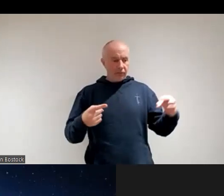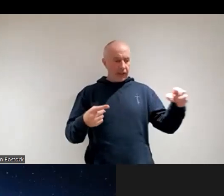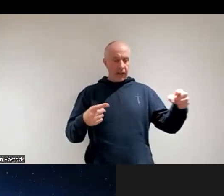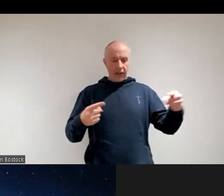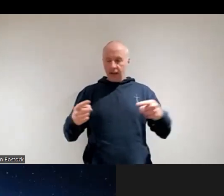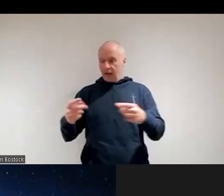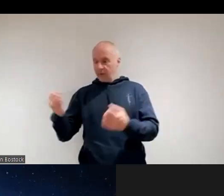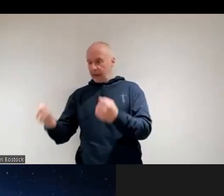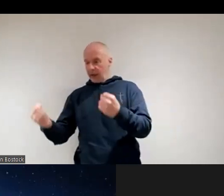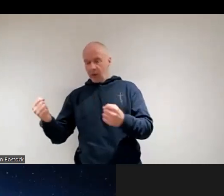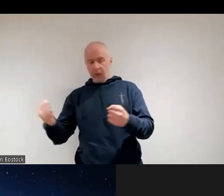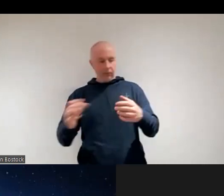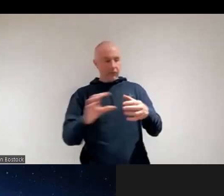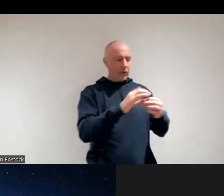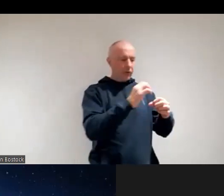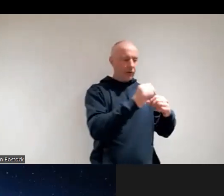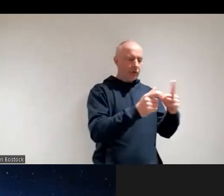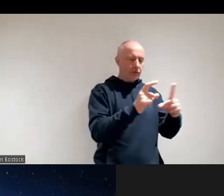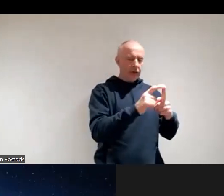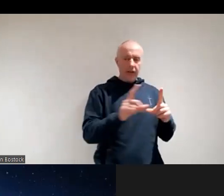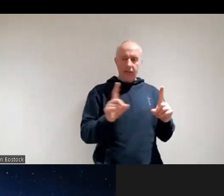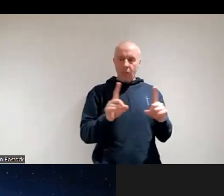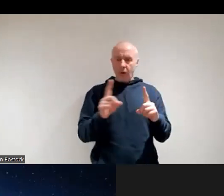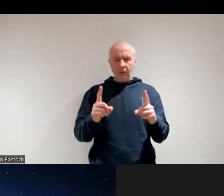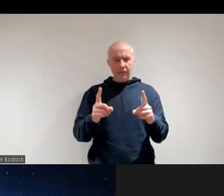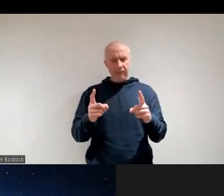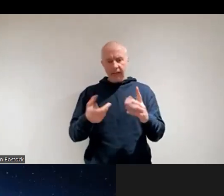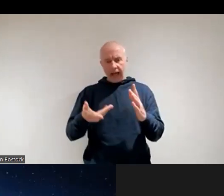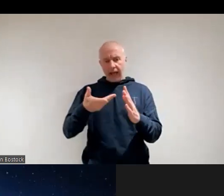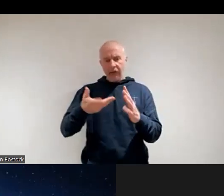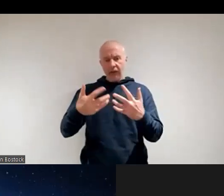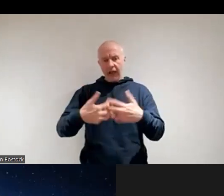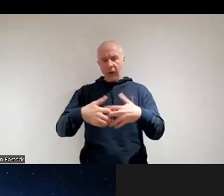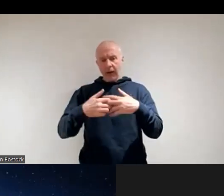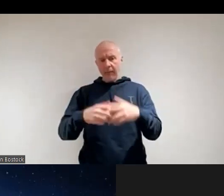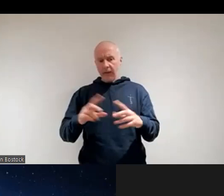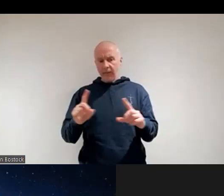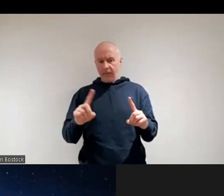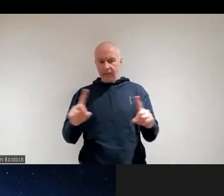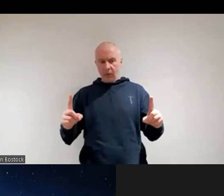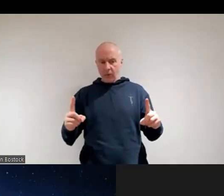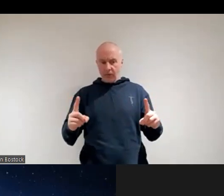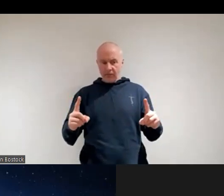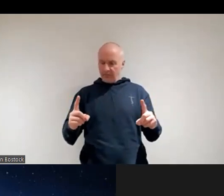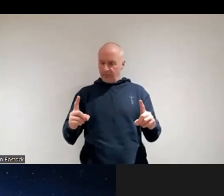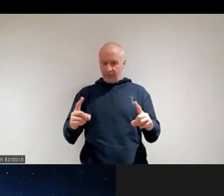charging? So what additional supply equipment is needed for that to adequately happen?